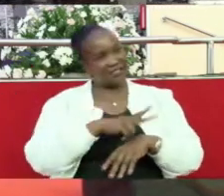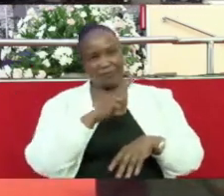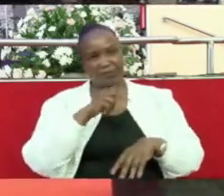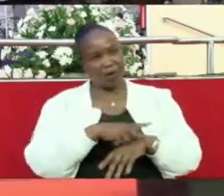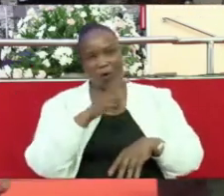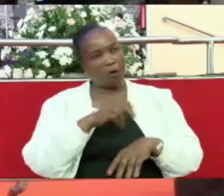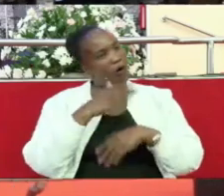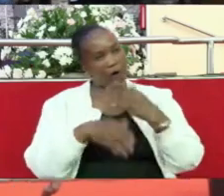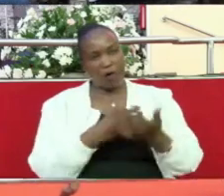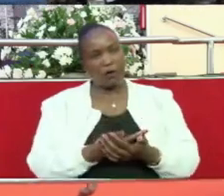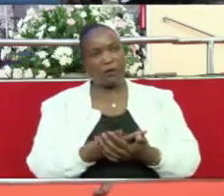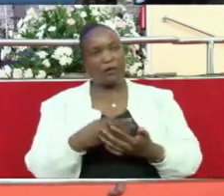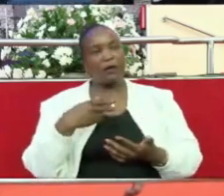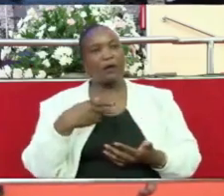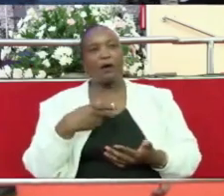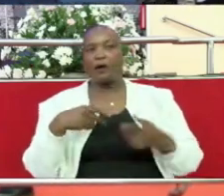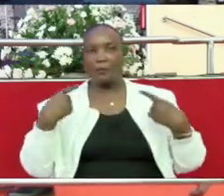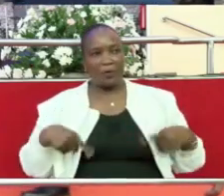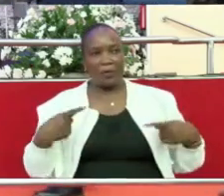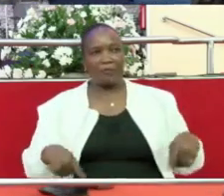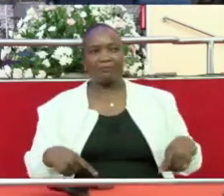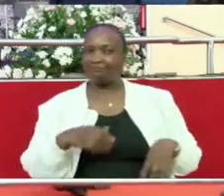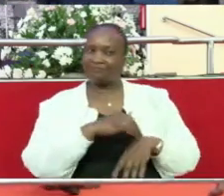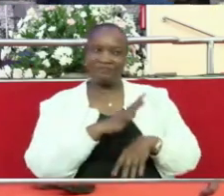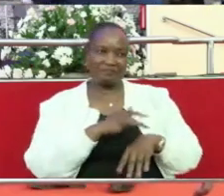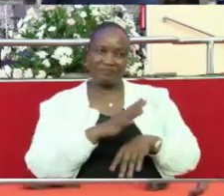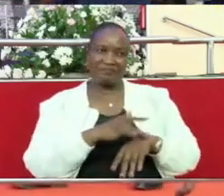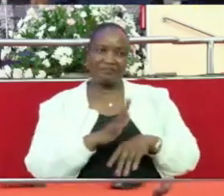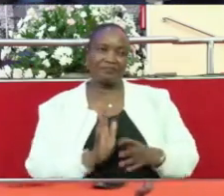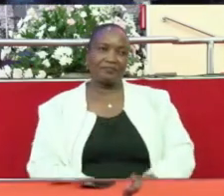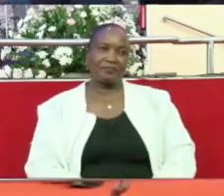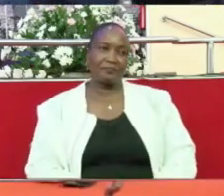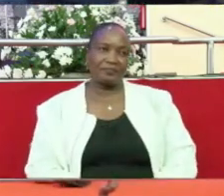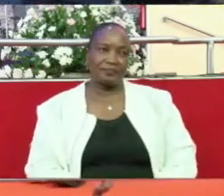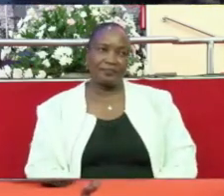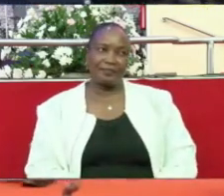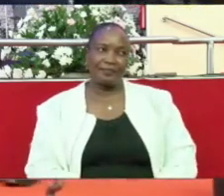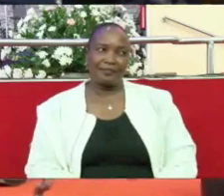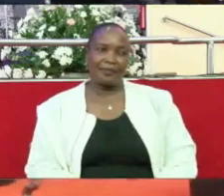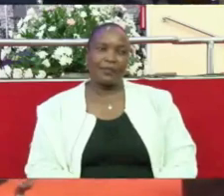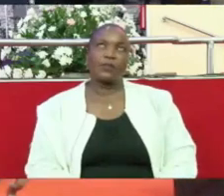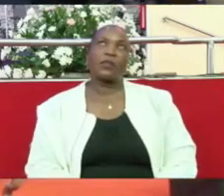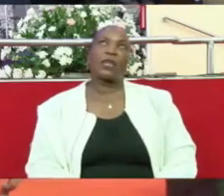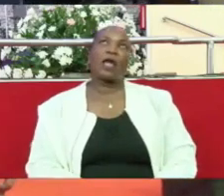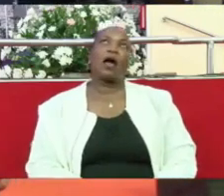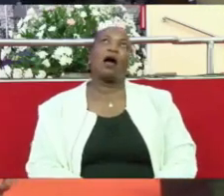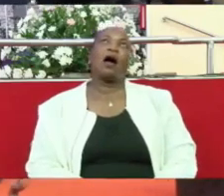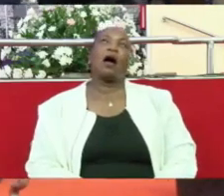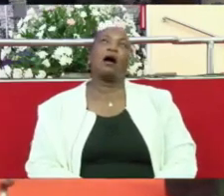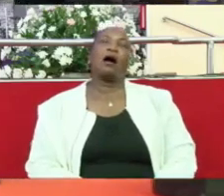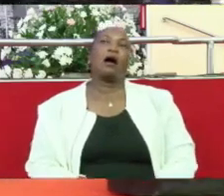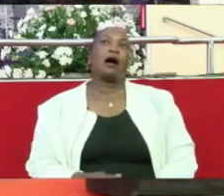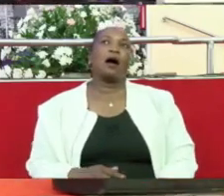Because the weapons of our warfare, they are mighty in the Lord. They are not of flesh